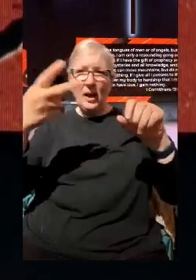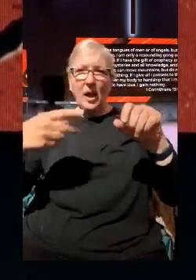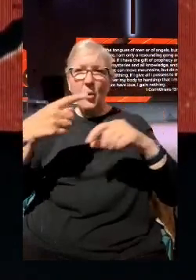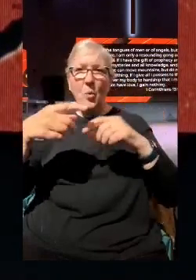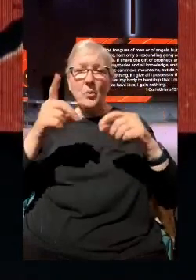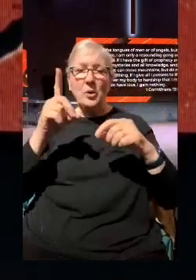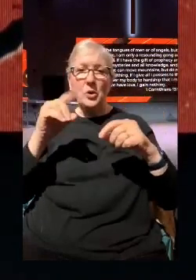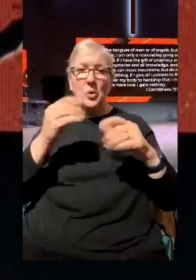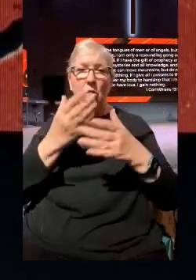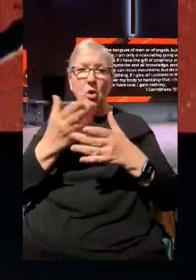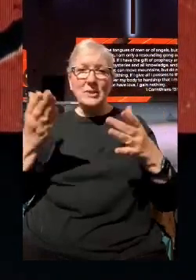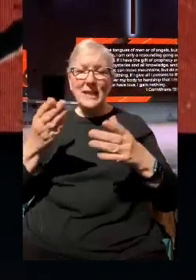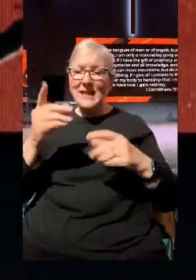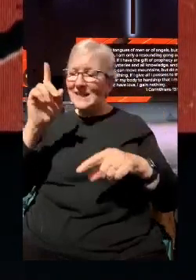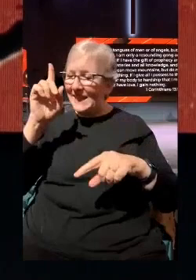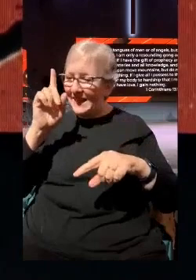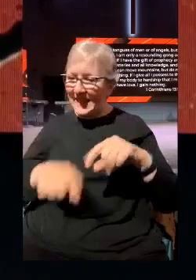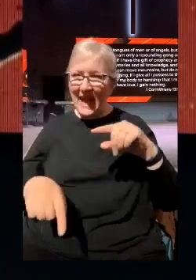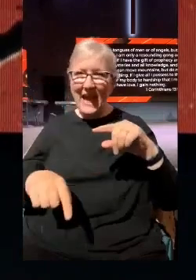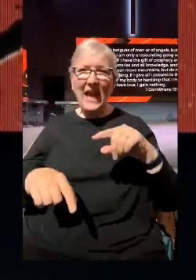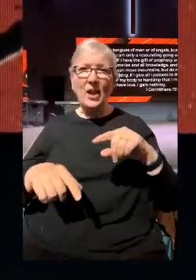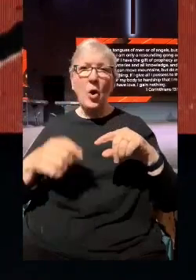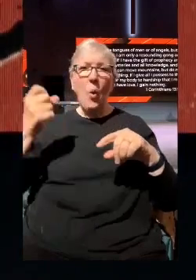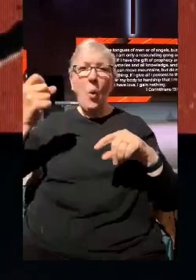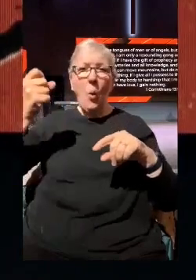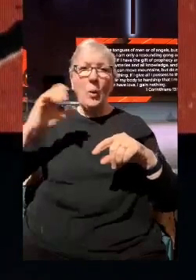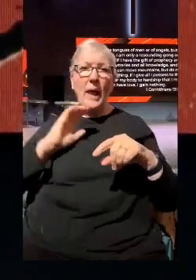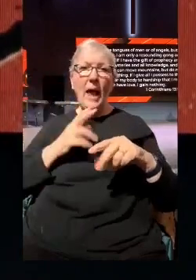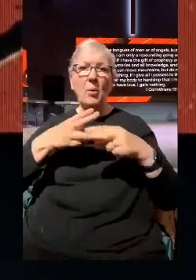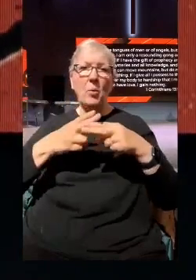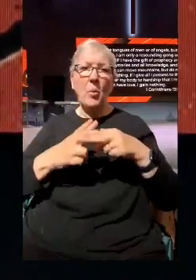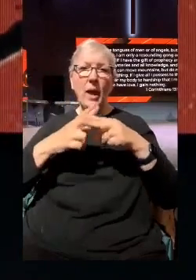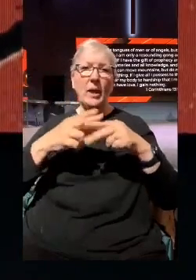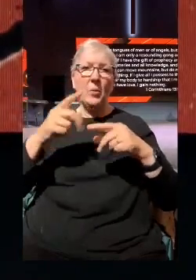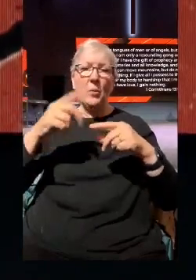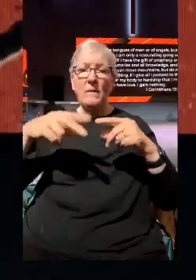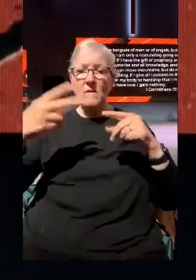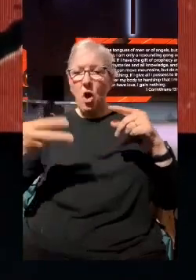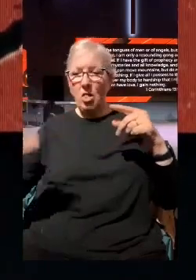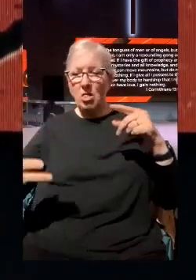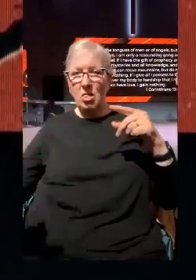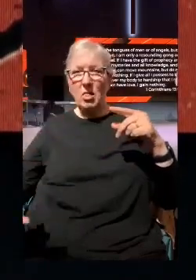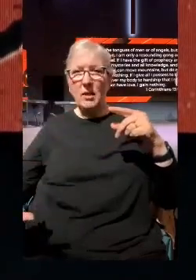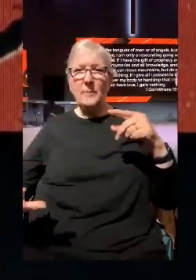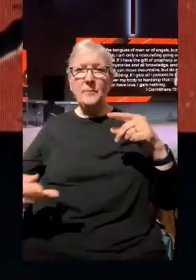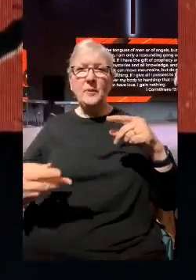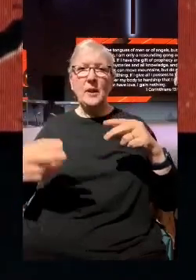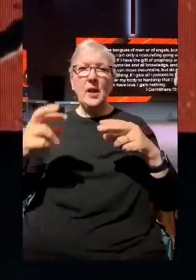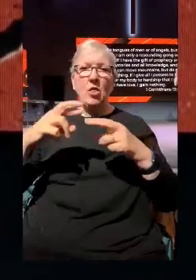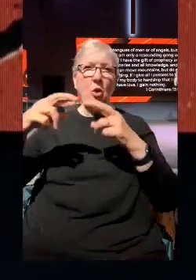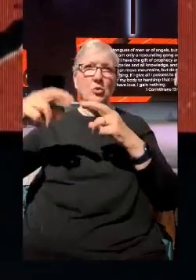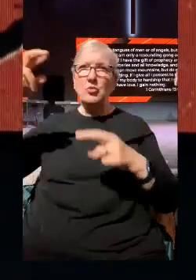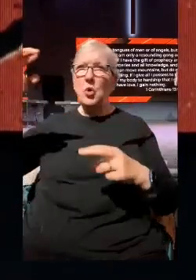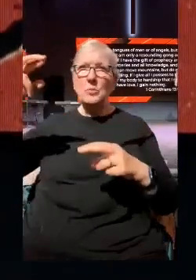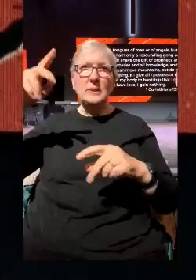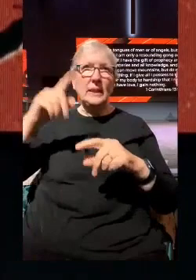those things cannot bear our weight when we fall. Those ropes can't hold us.